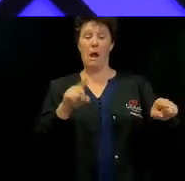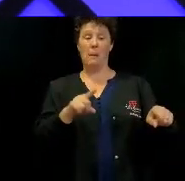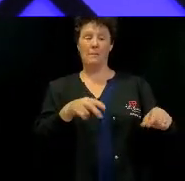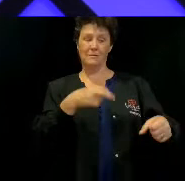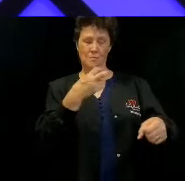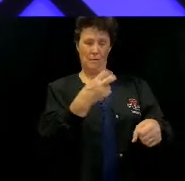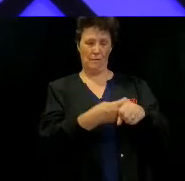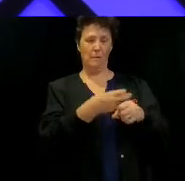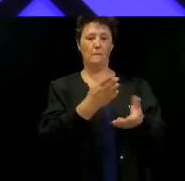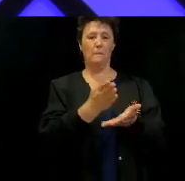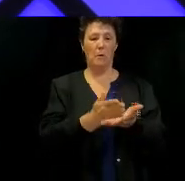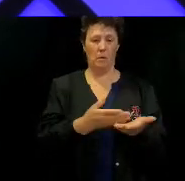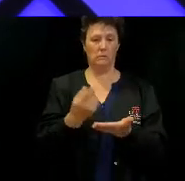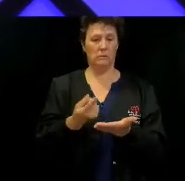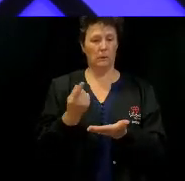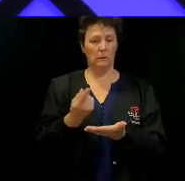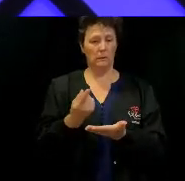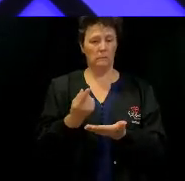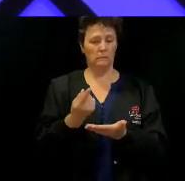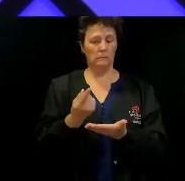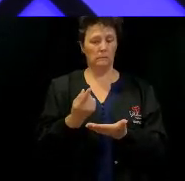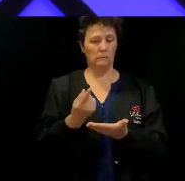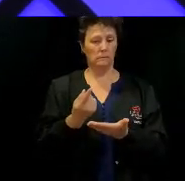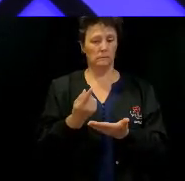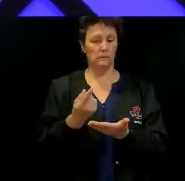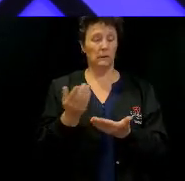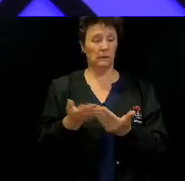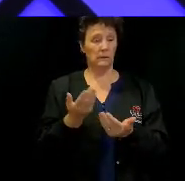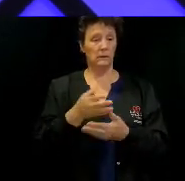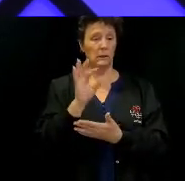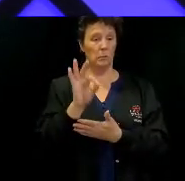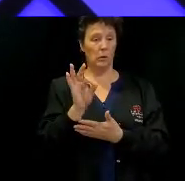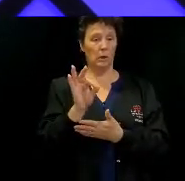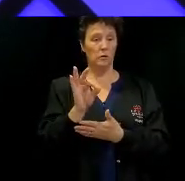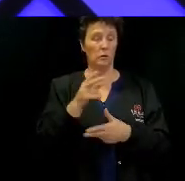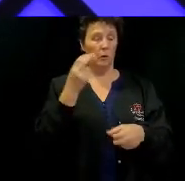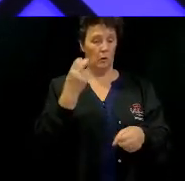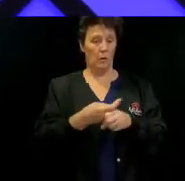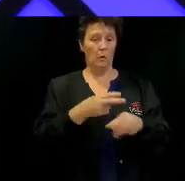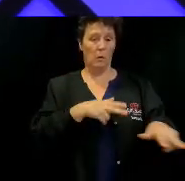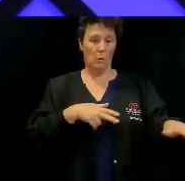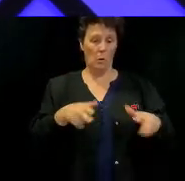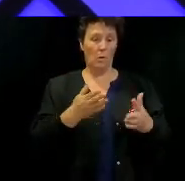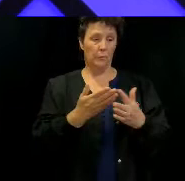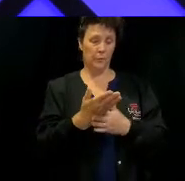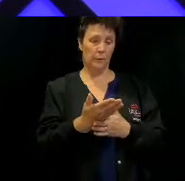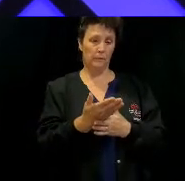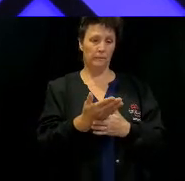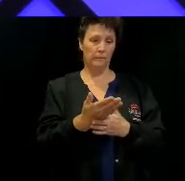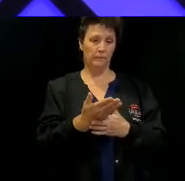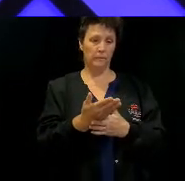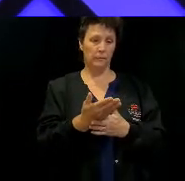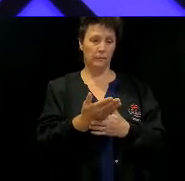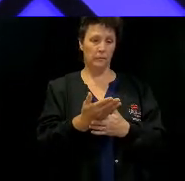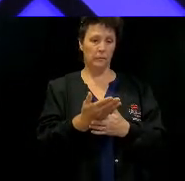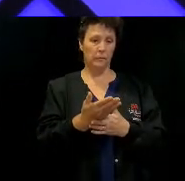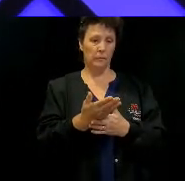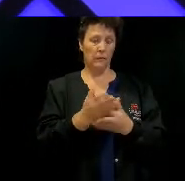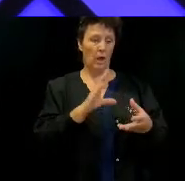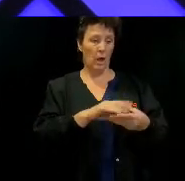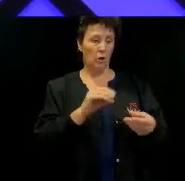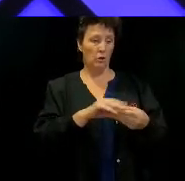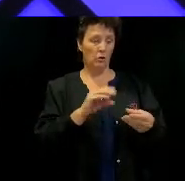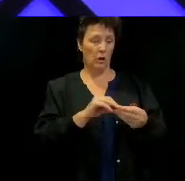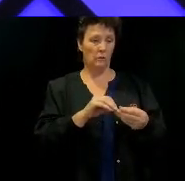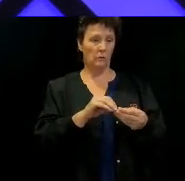isn't it? It's easy to preach. It's a little hard to walk it. Look what he says here. Now, this is the story of